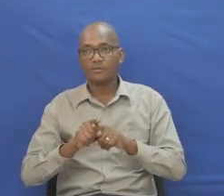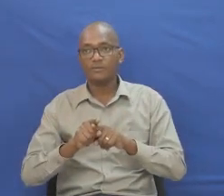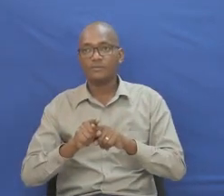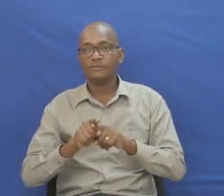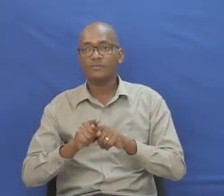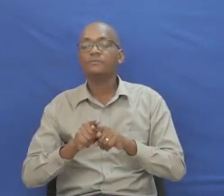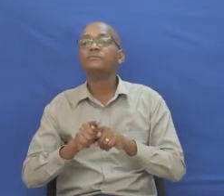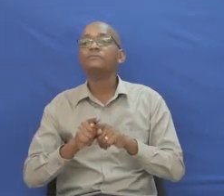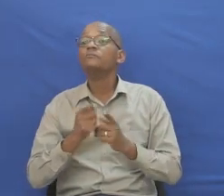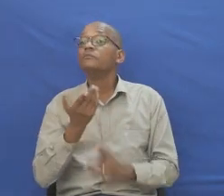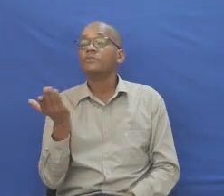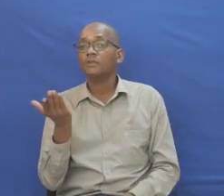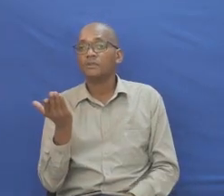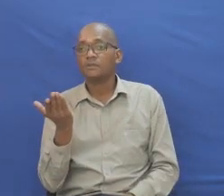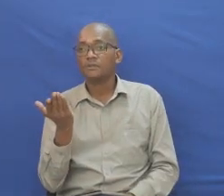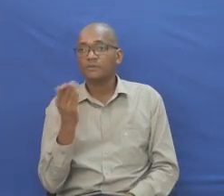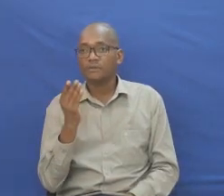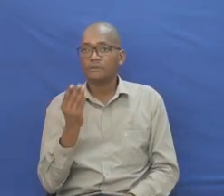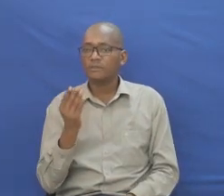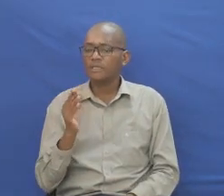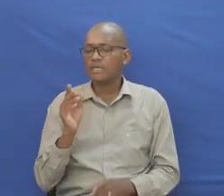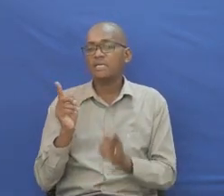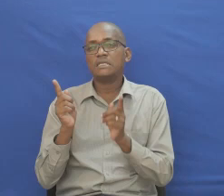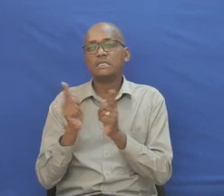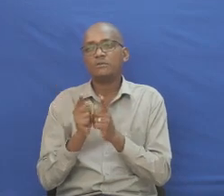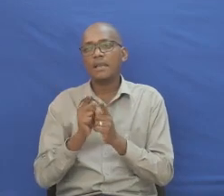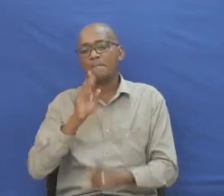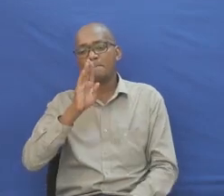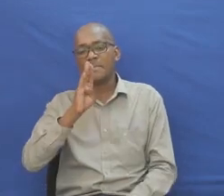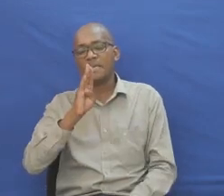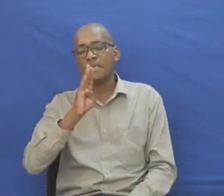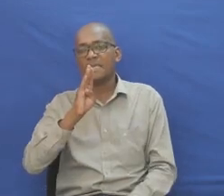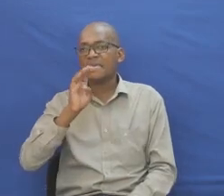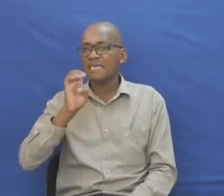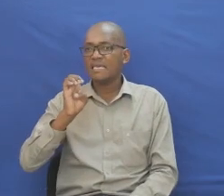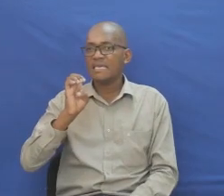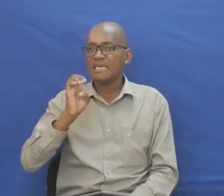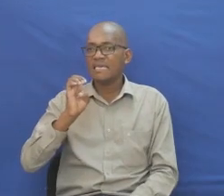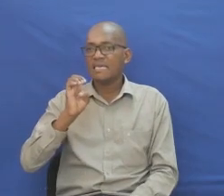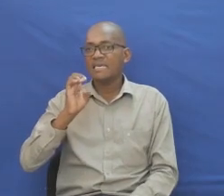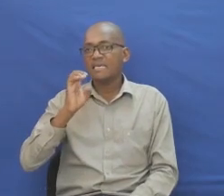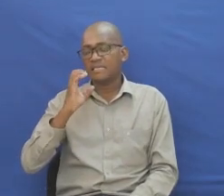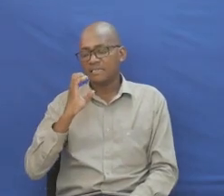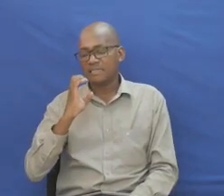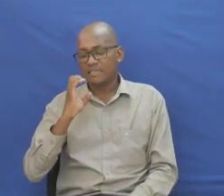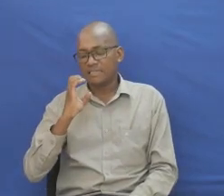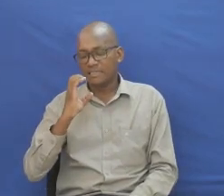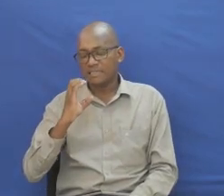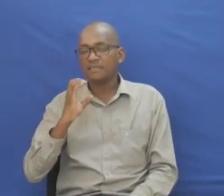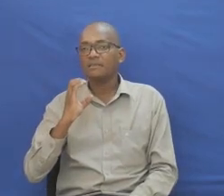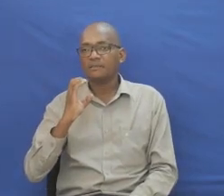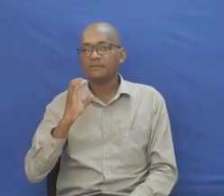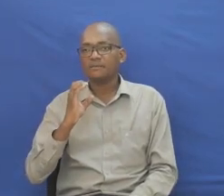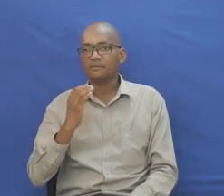which triangle? Take the small triangle BEC. Triangle BEC,